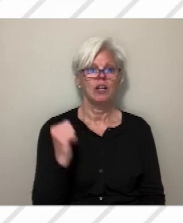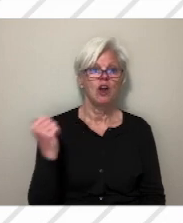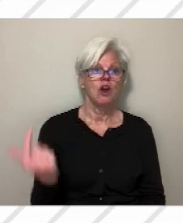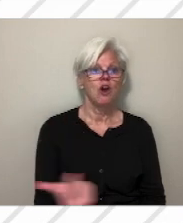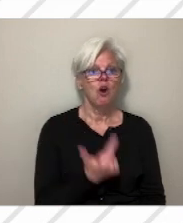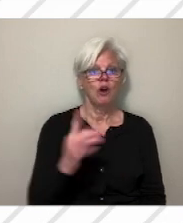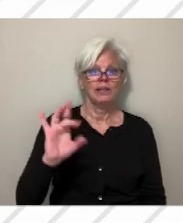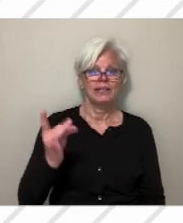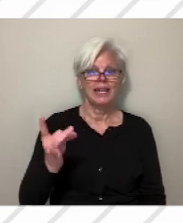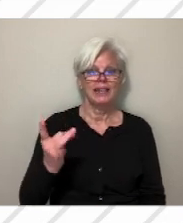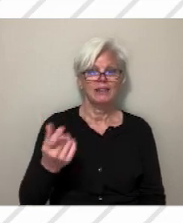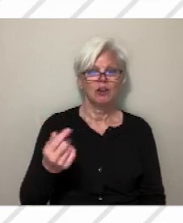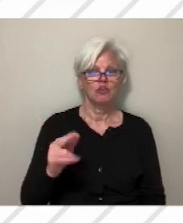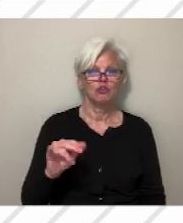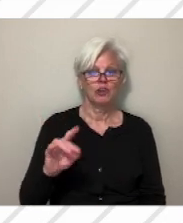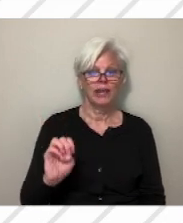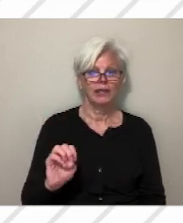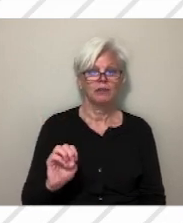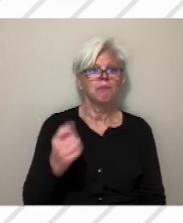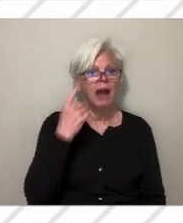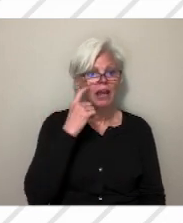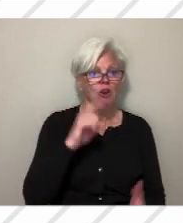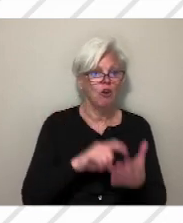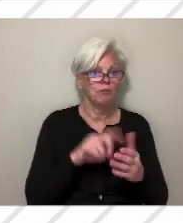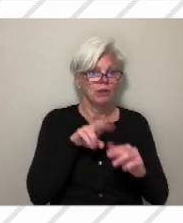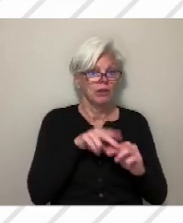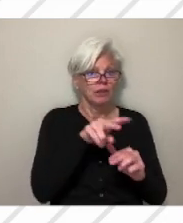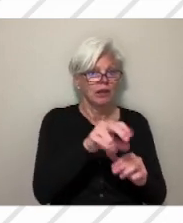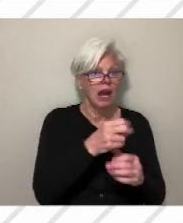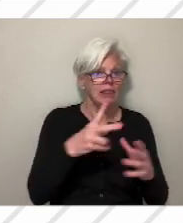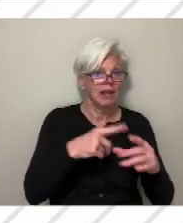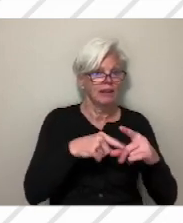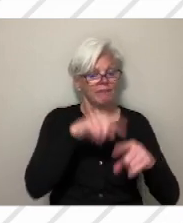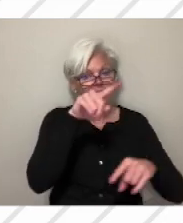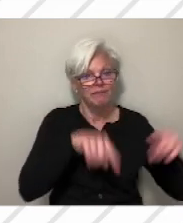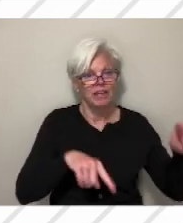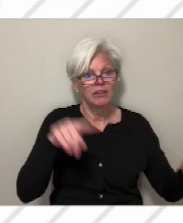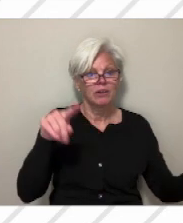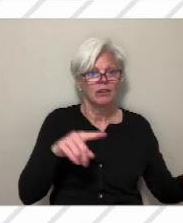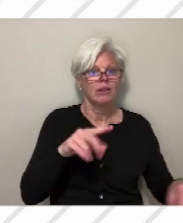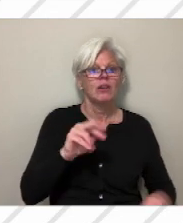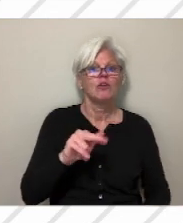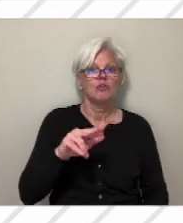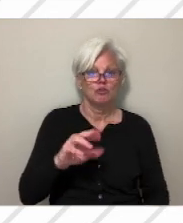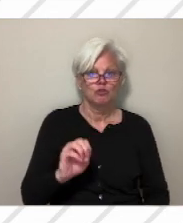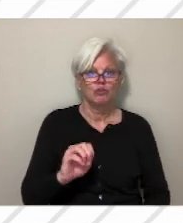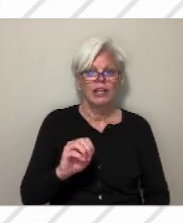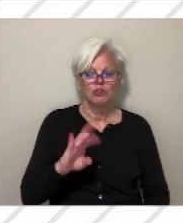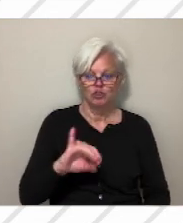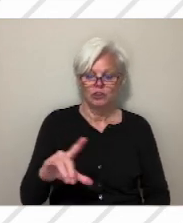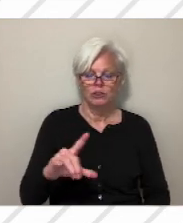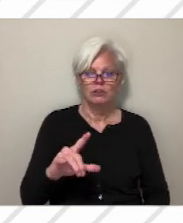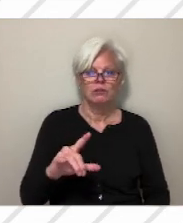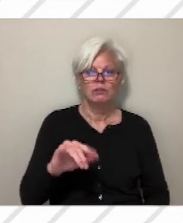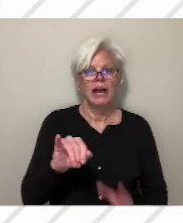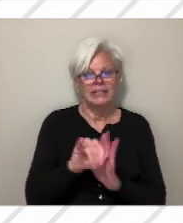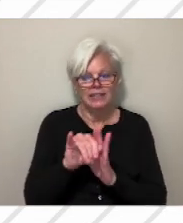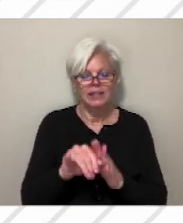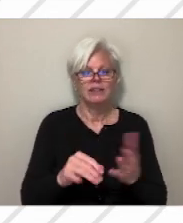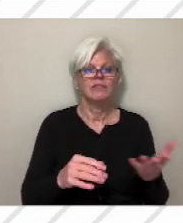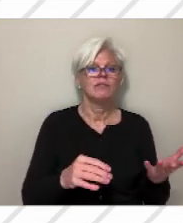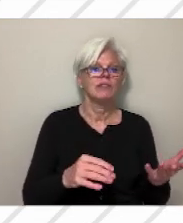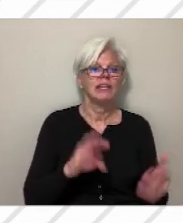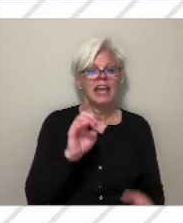grade. But I hope you can see from your seat that there's a lot of variation in terms of racial identity, ethnic identity, religious identity,